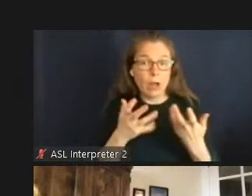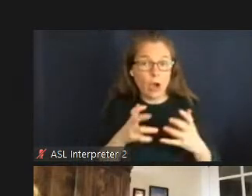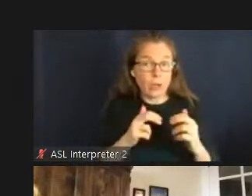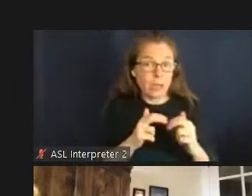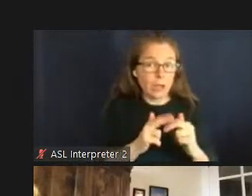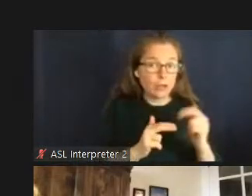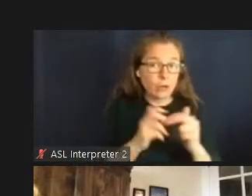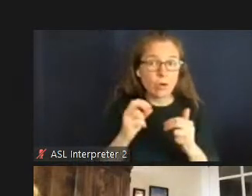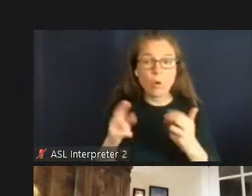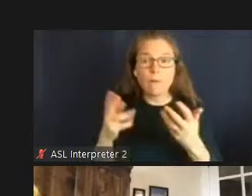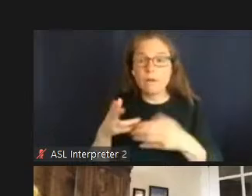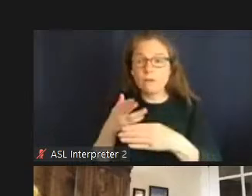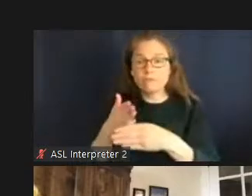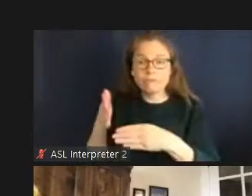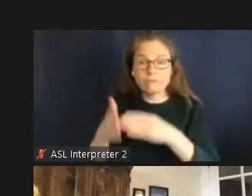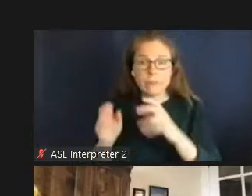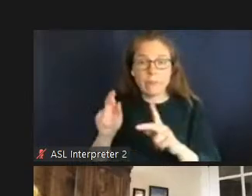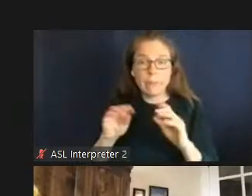and occupied.